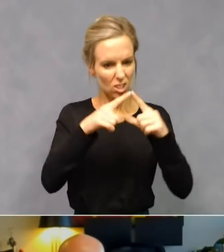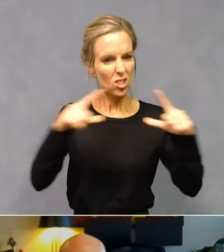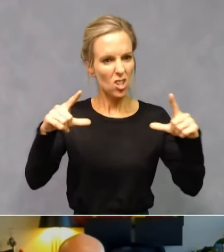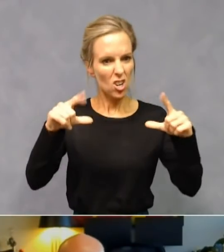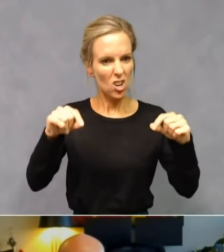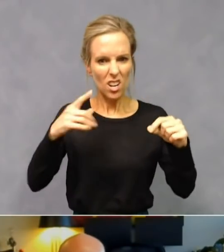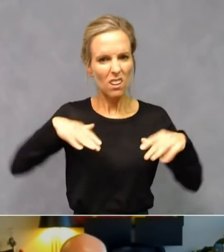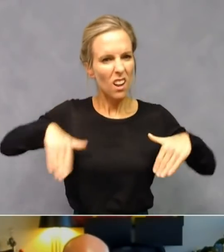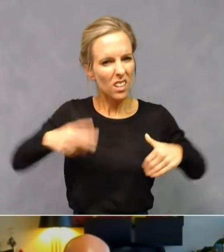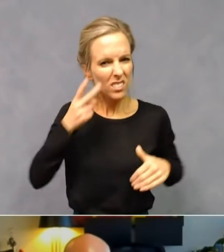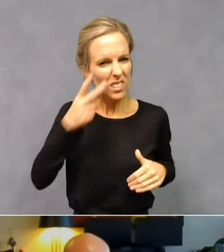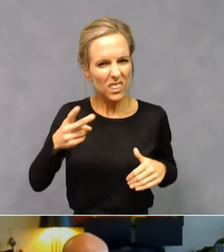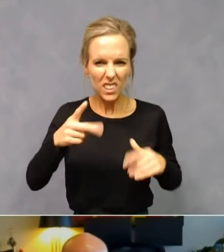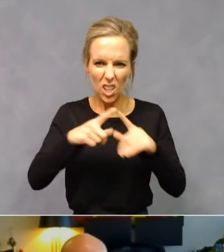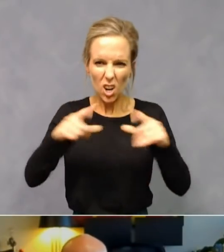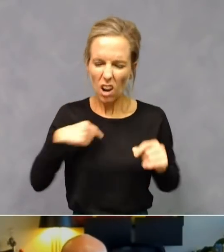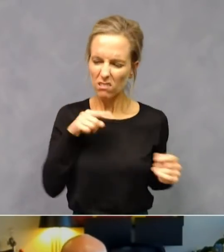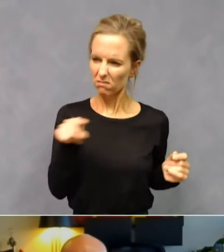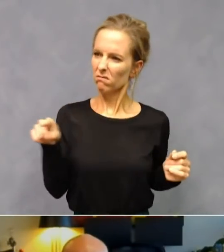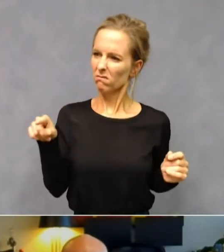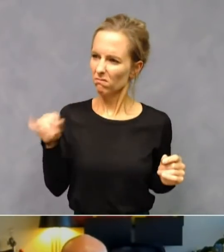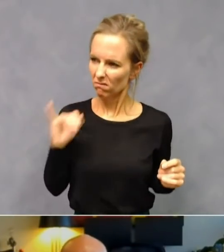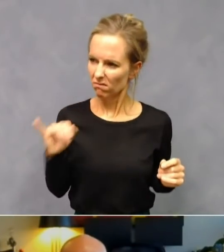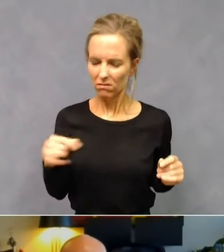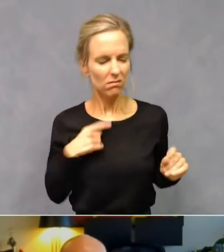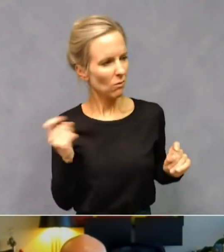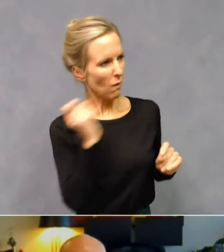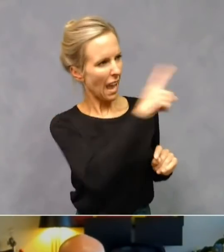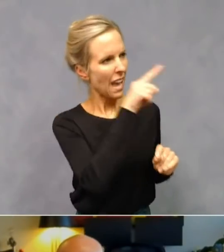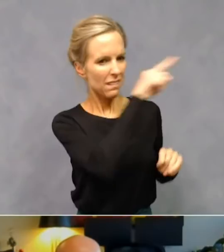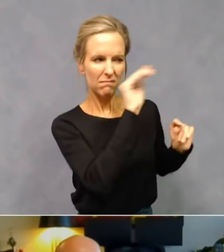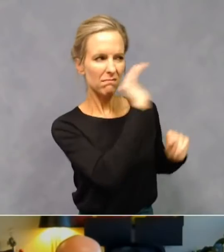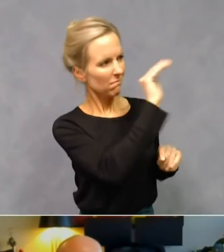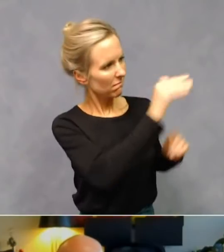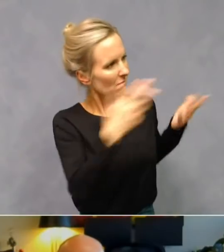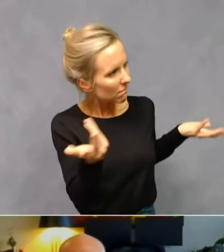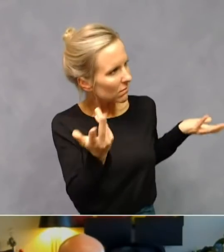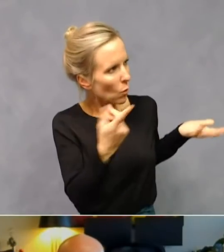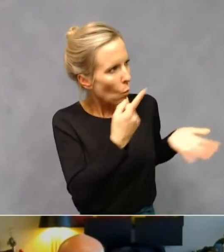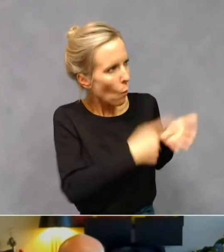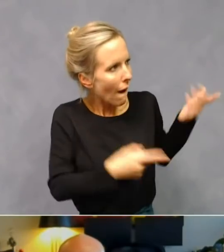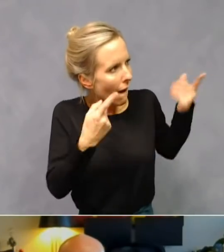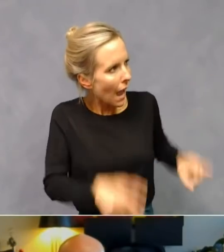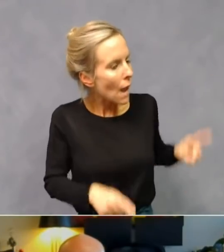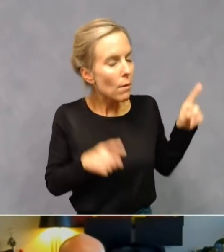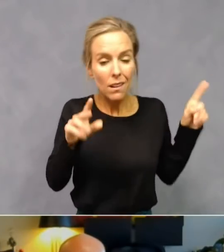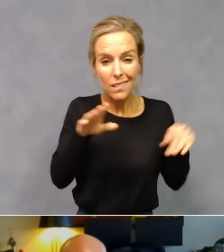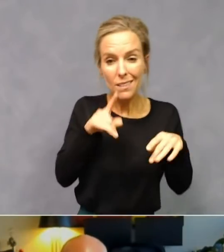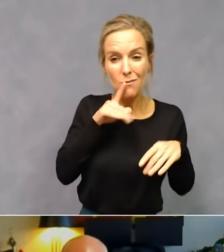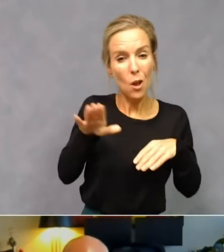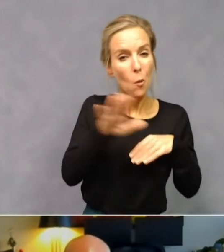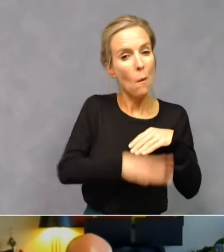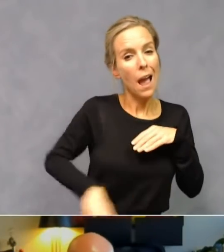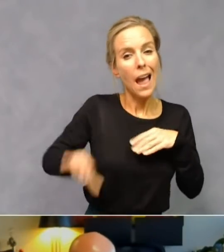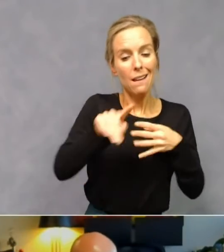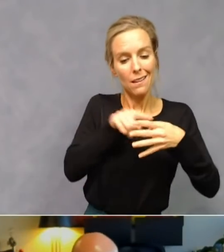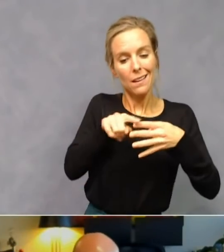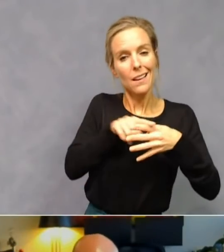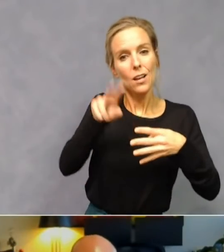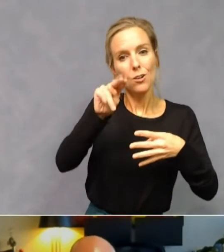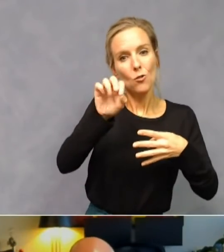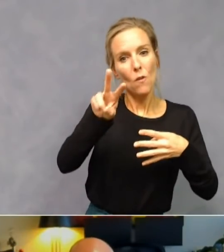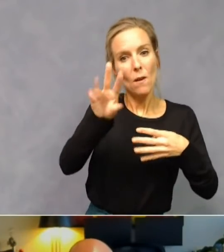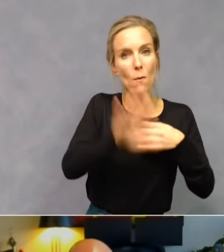so we followed up with our vendor, and it turned out that in the beginning of November, there were only about 3,000 cards that were out. Well,